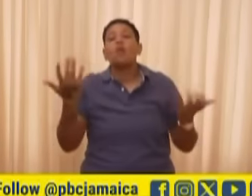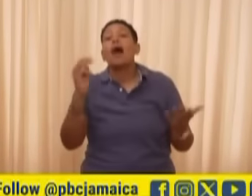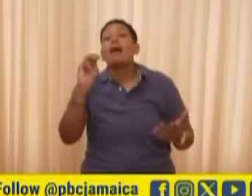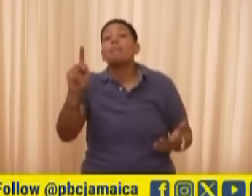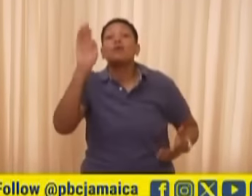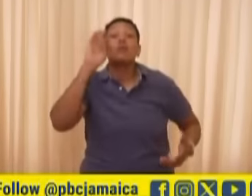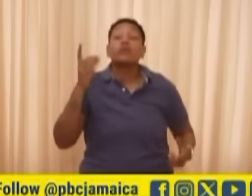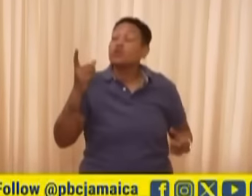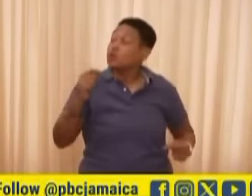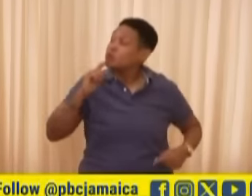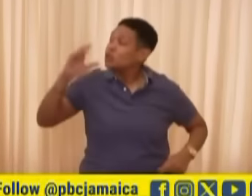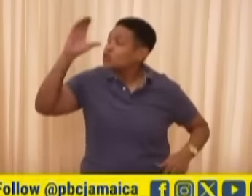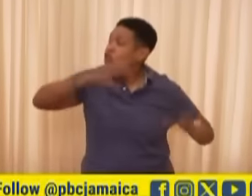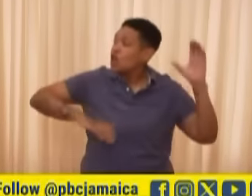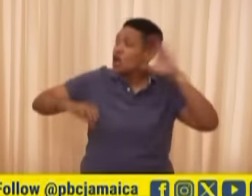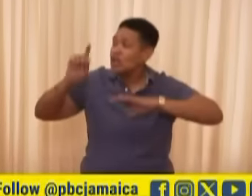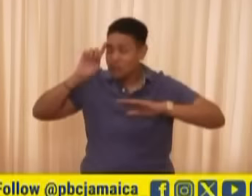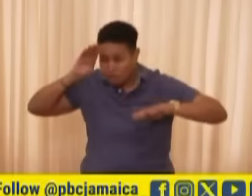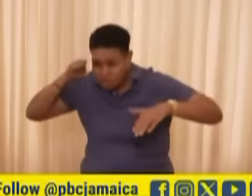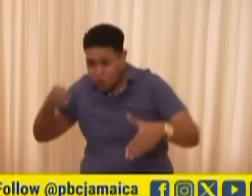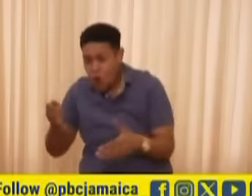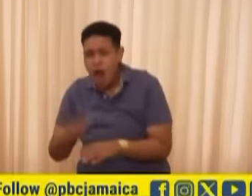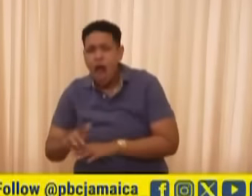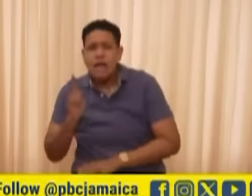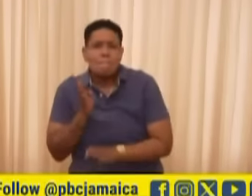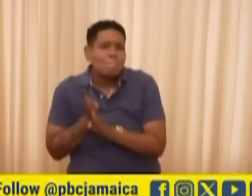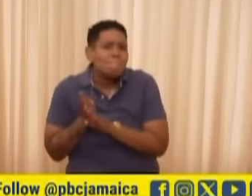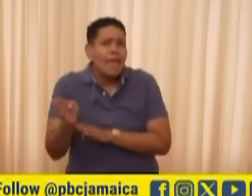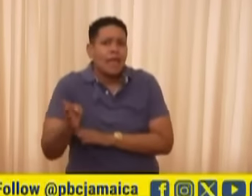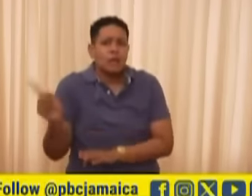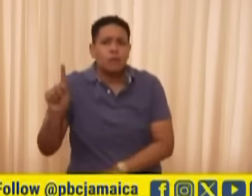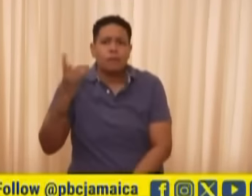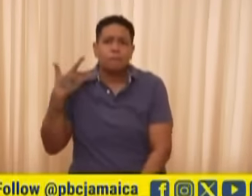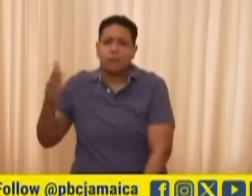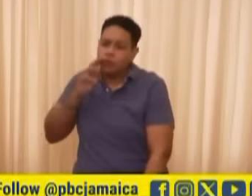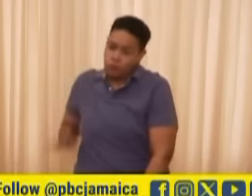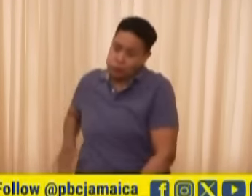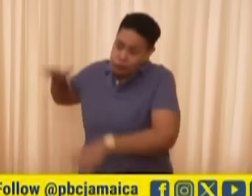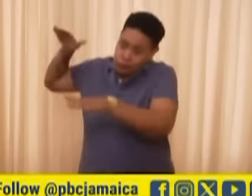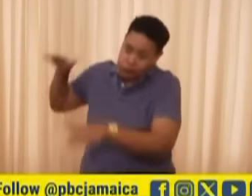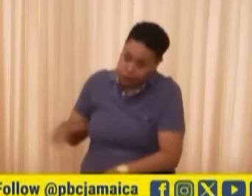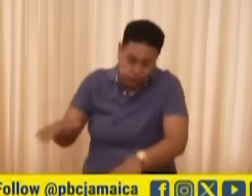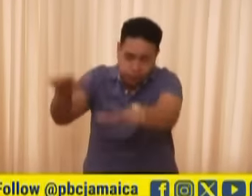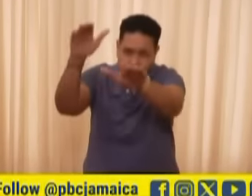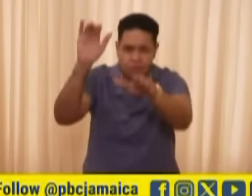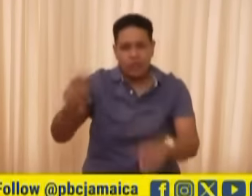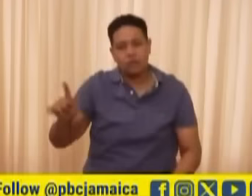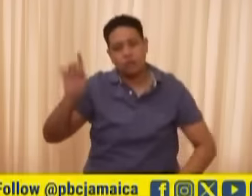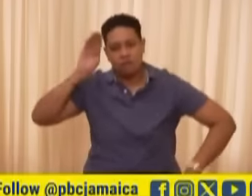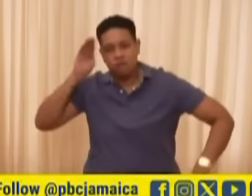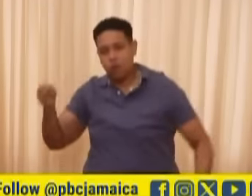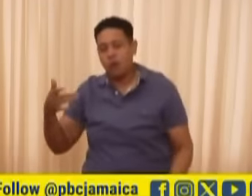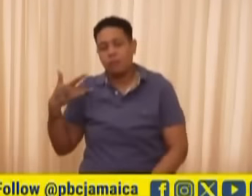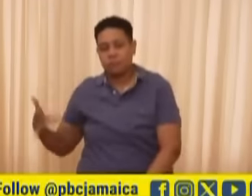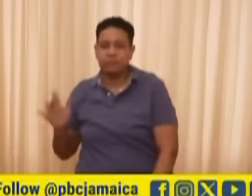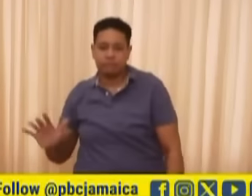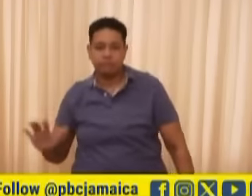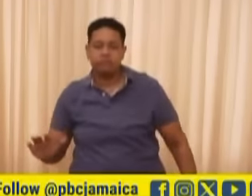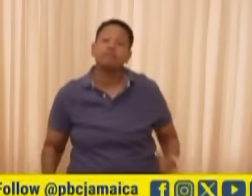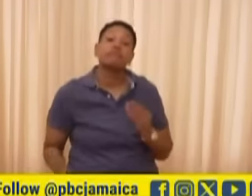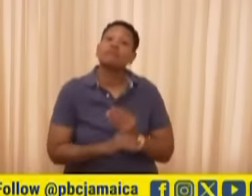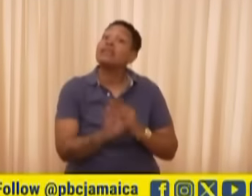would be doing would be trying to concentrate on the main ones. That is where their efforts